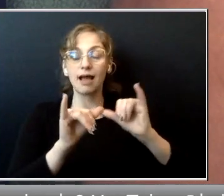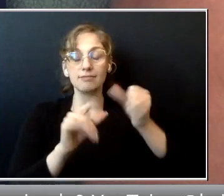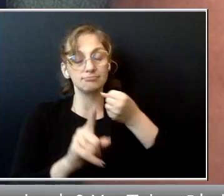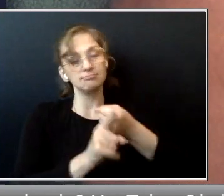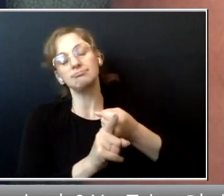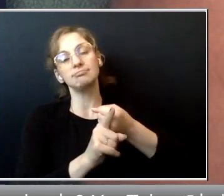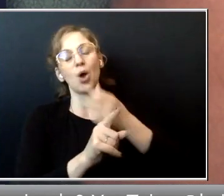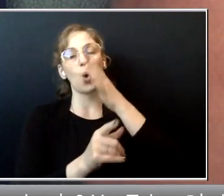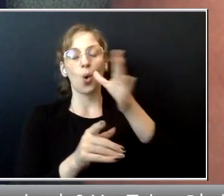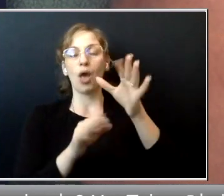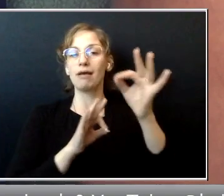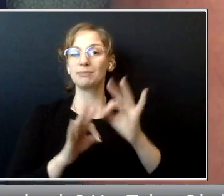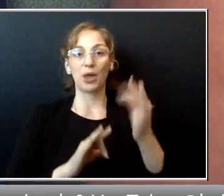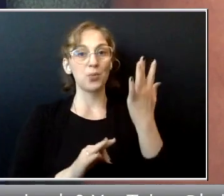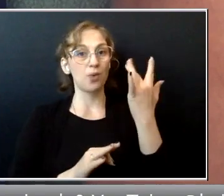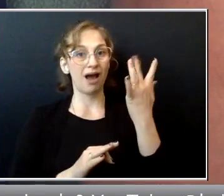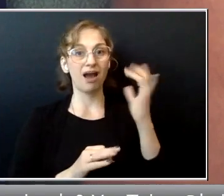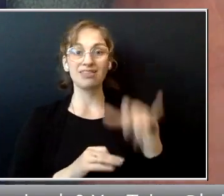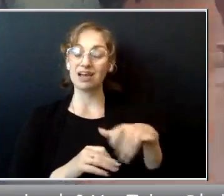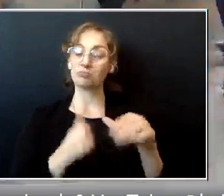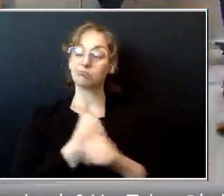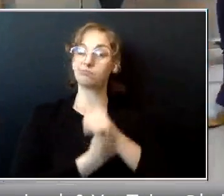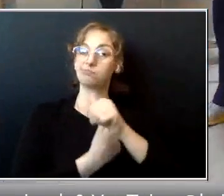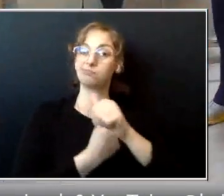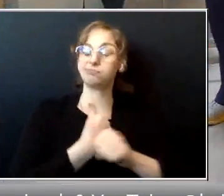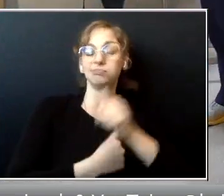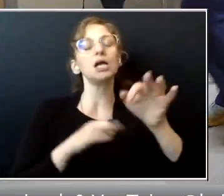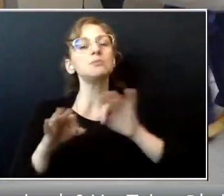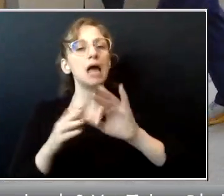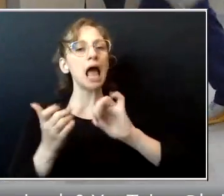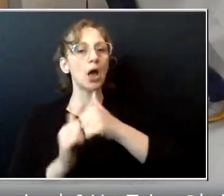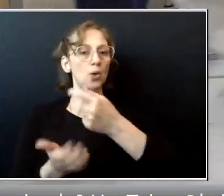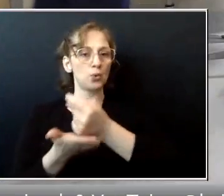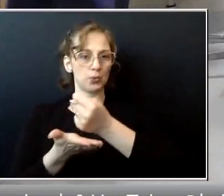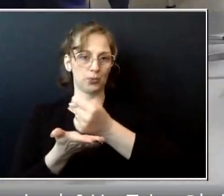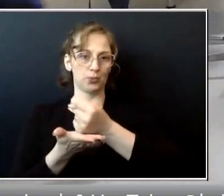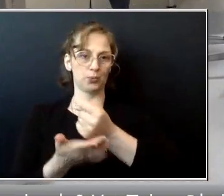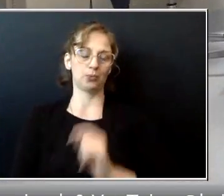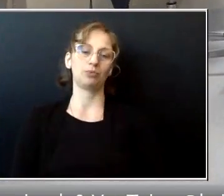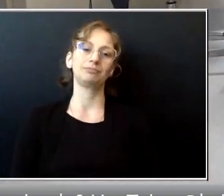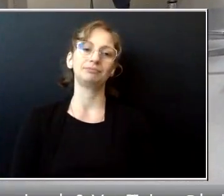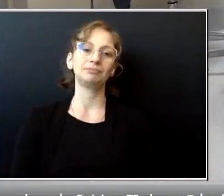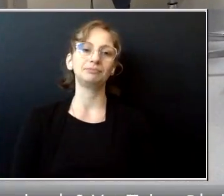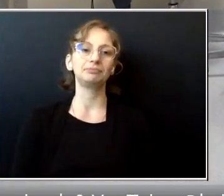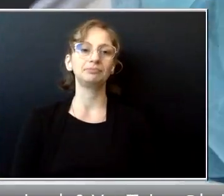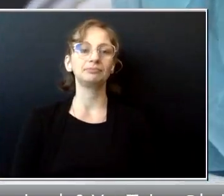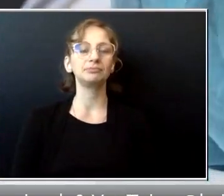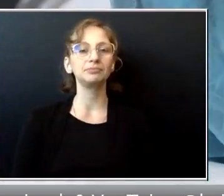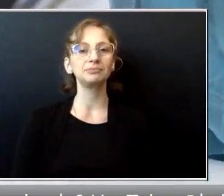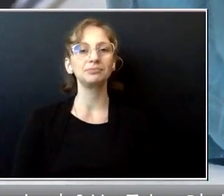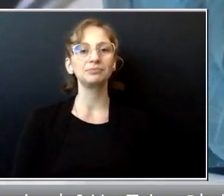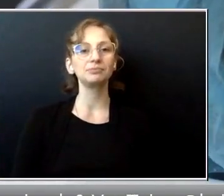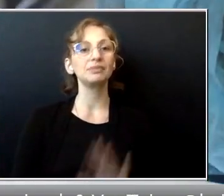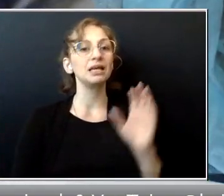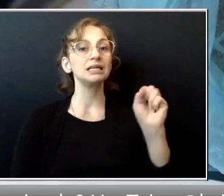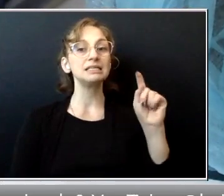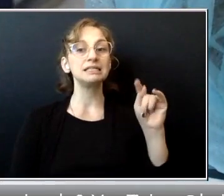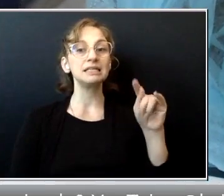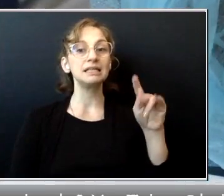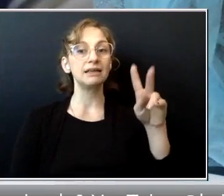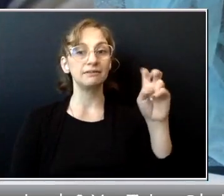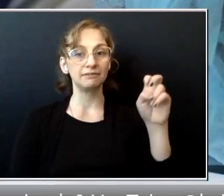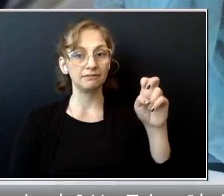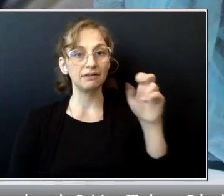along for the procedure to treat it. Here comes those warm blankets for you. Steve is not going to remember any of